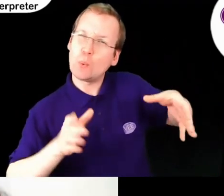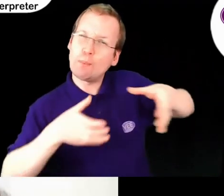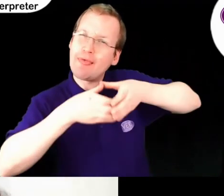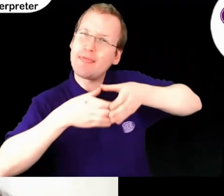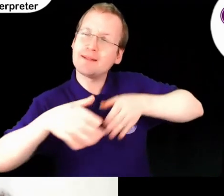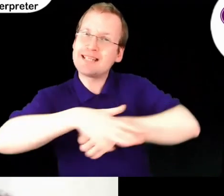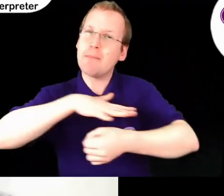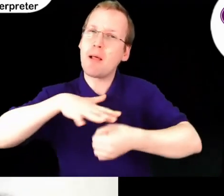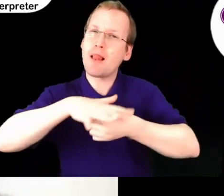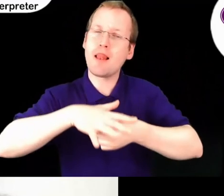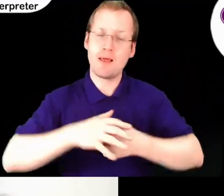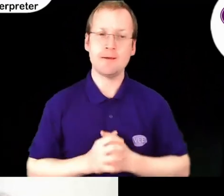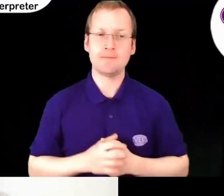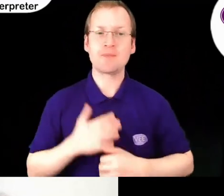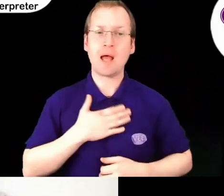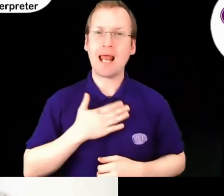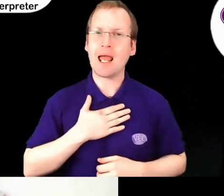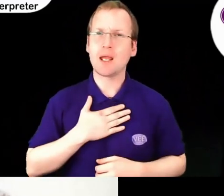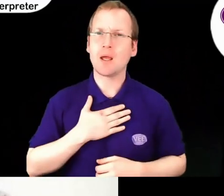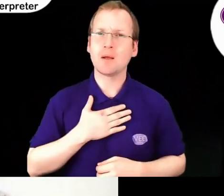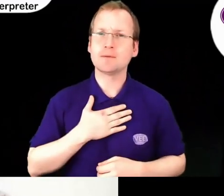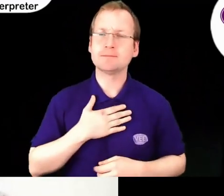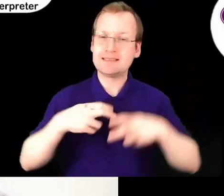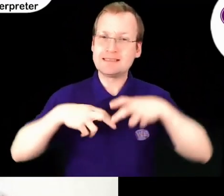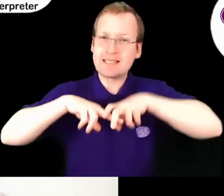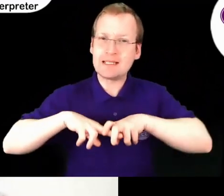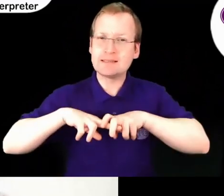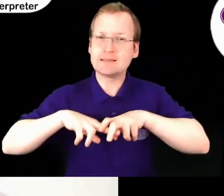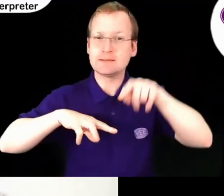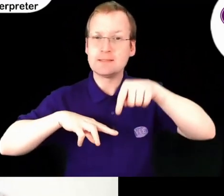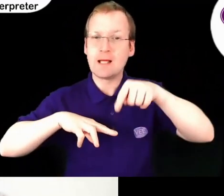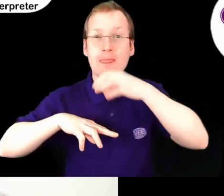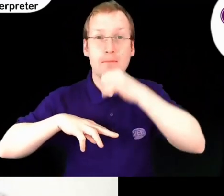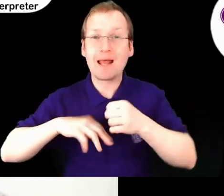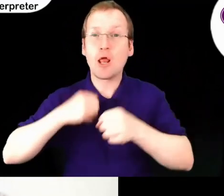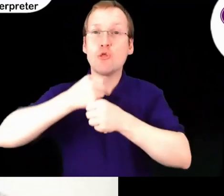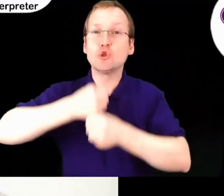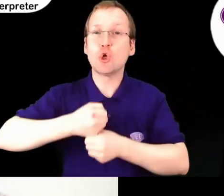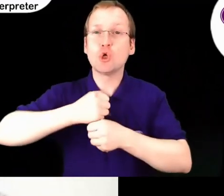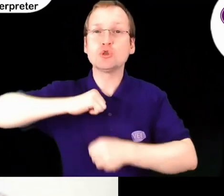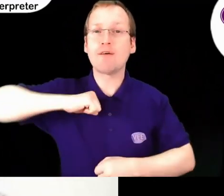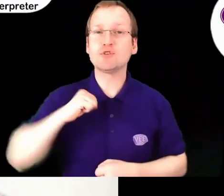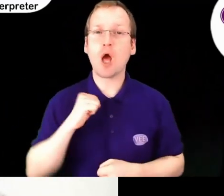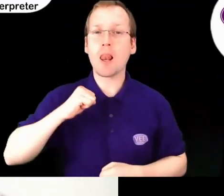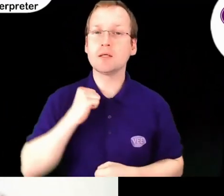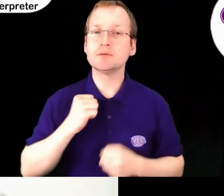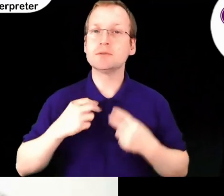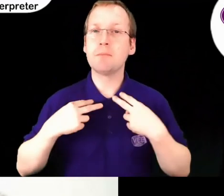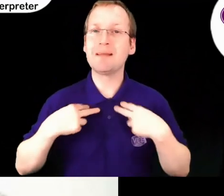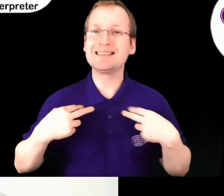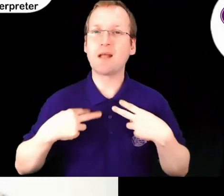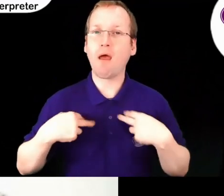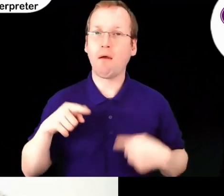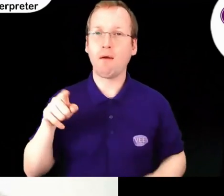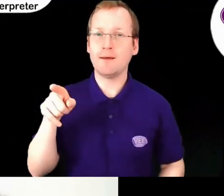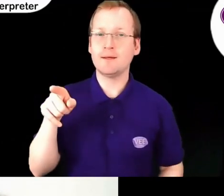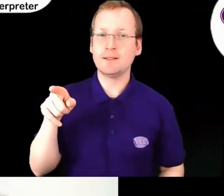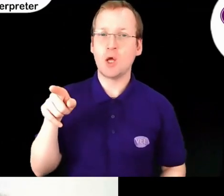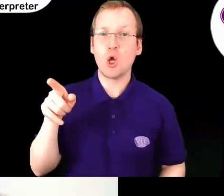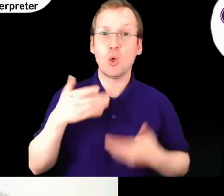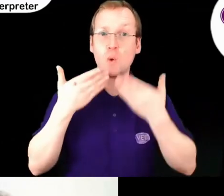I would like to sit with the man, the Church of Scotland minister, who outed